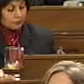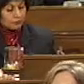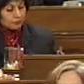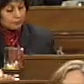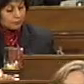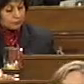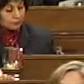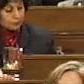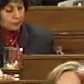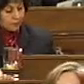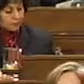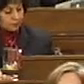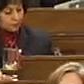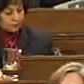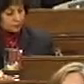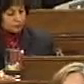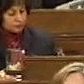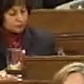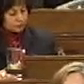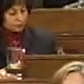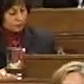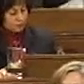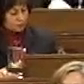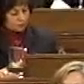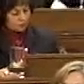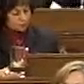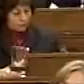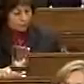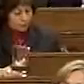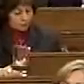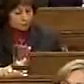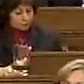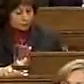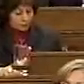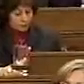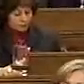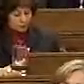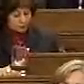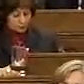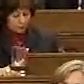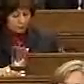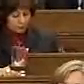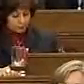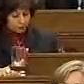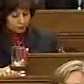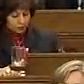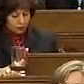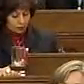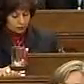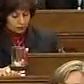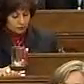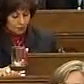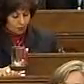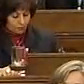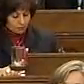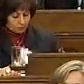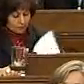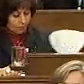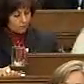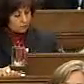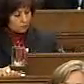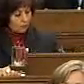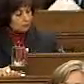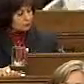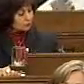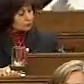on this day, I wonder if the Government House Leader could give us an indication of his plan for government